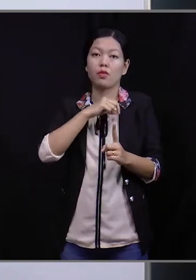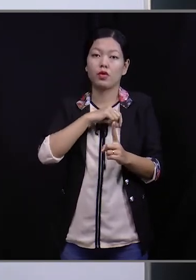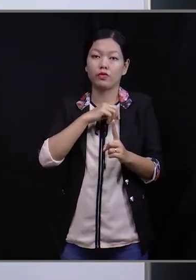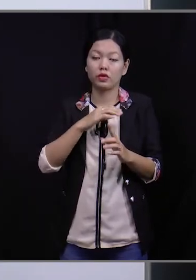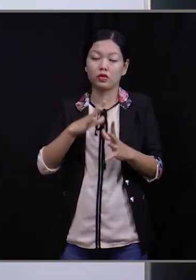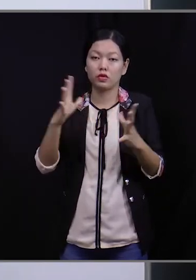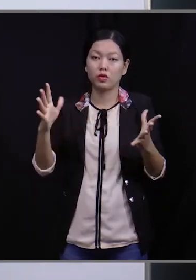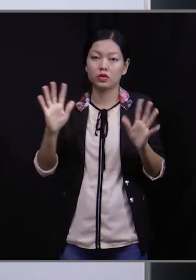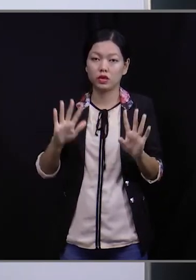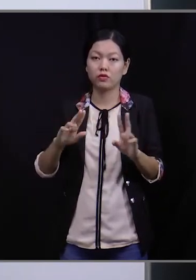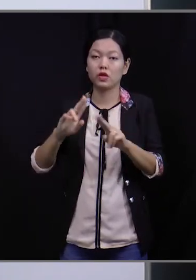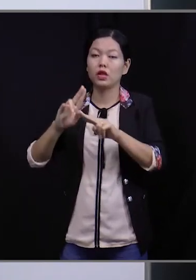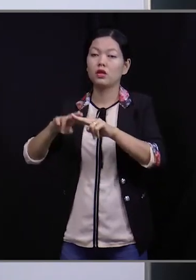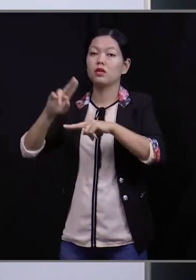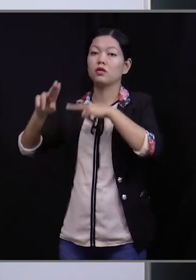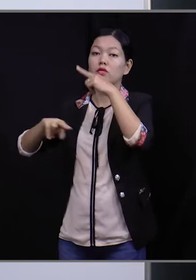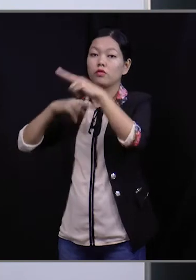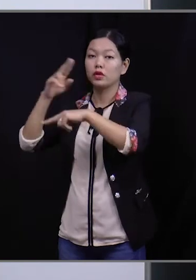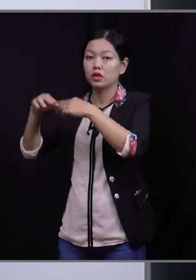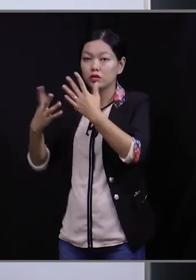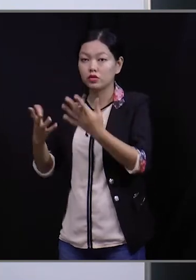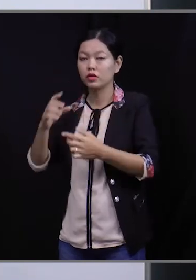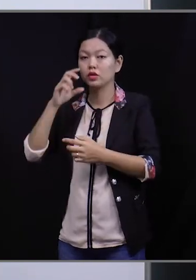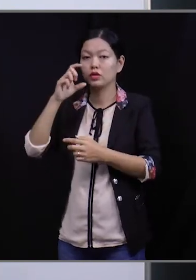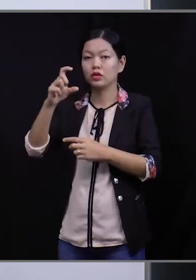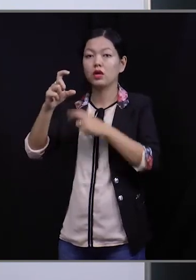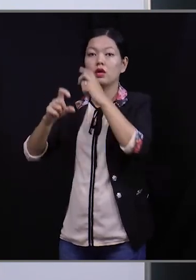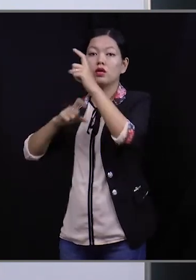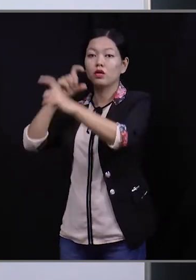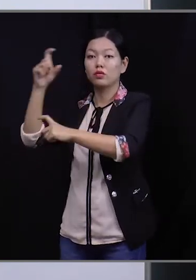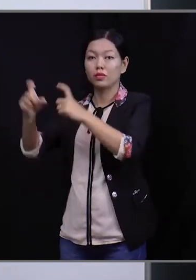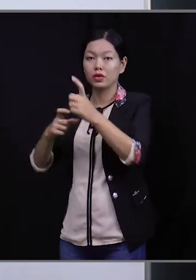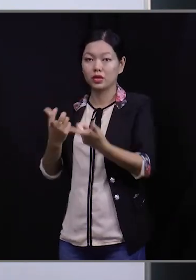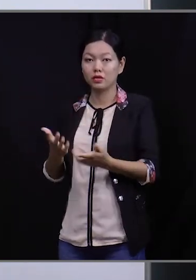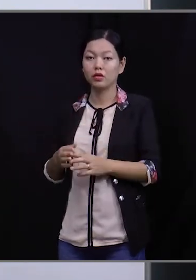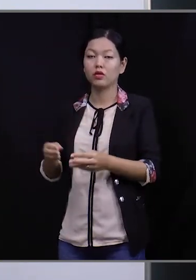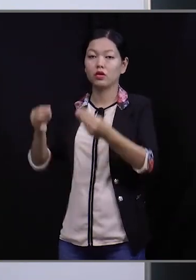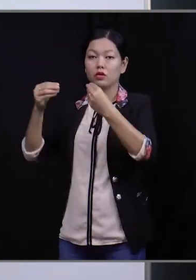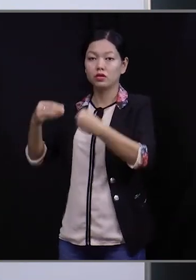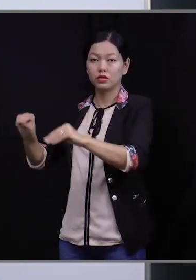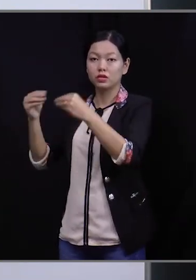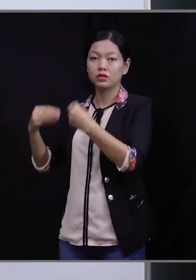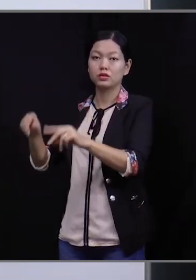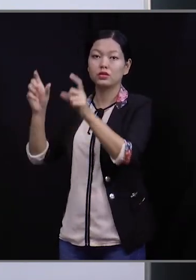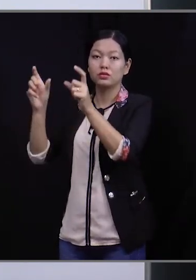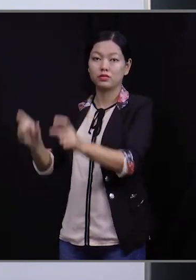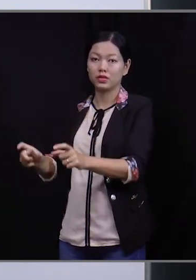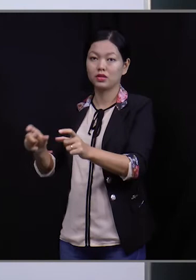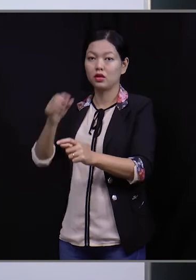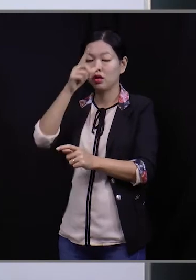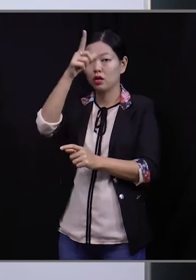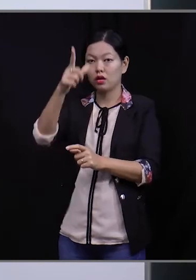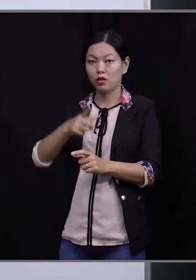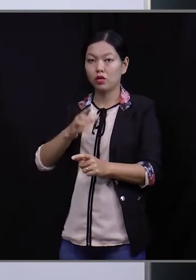borrow money at a cheap interest rate. And when they borrow money at a cheap interest rate, they will invest more, creating more employment